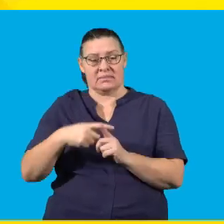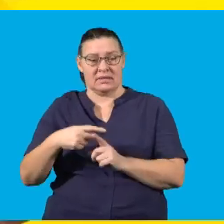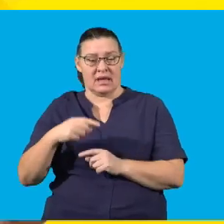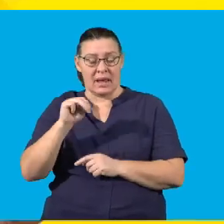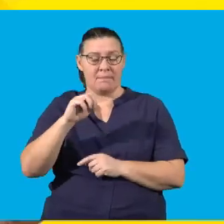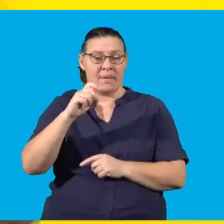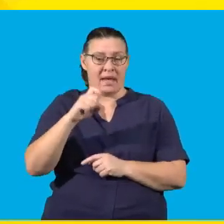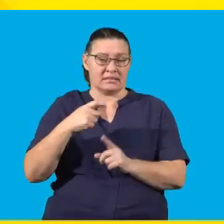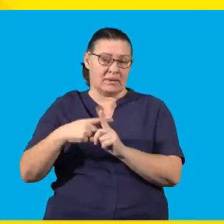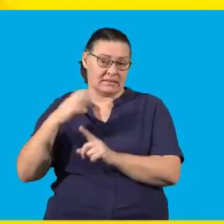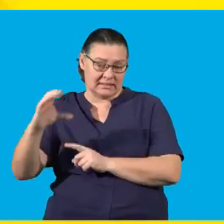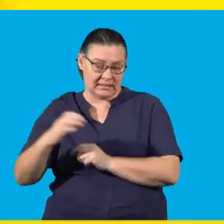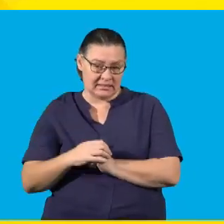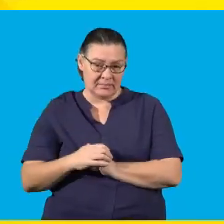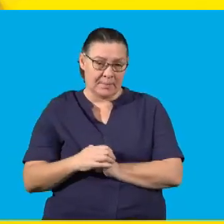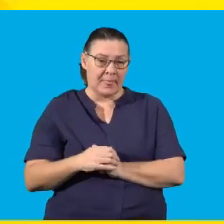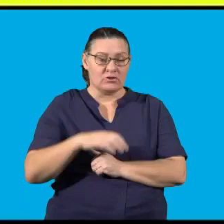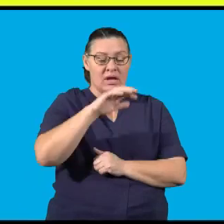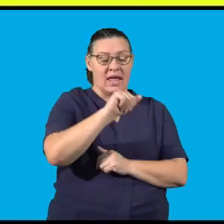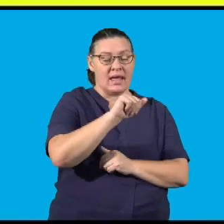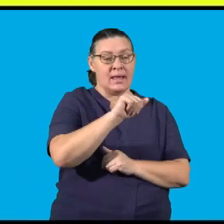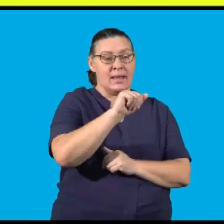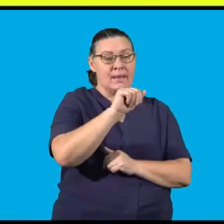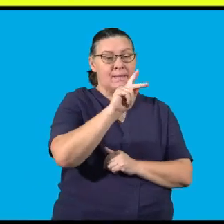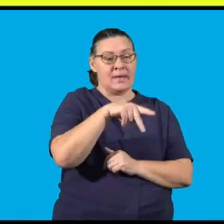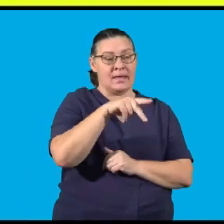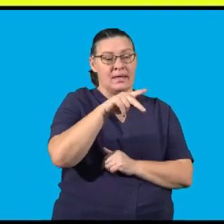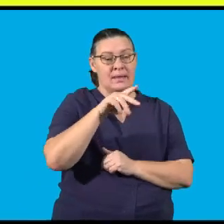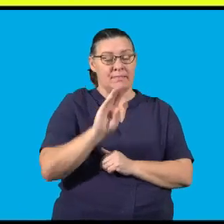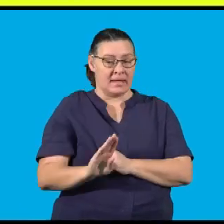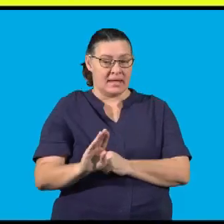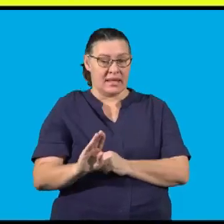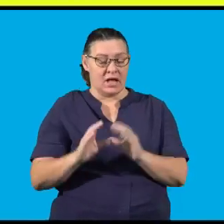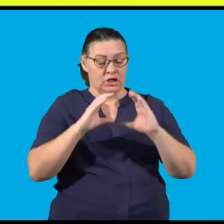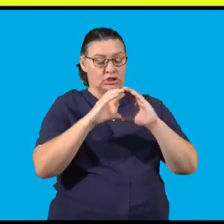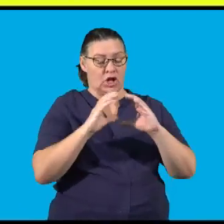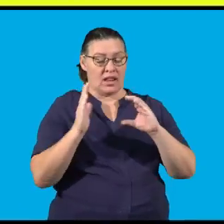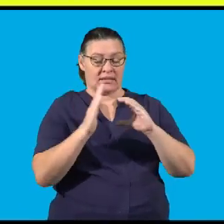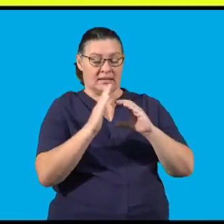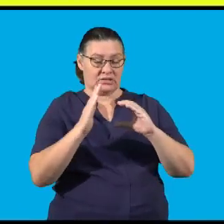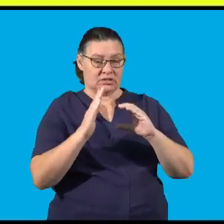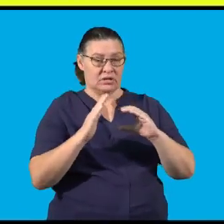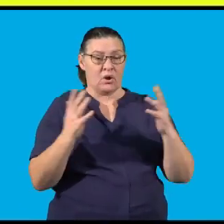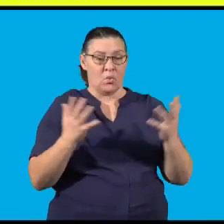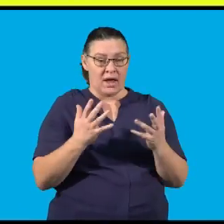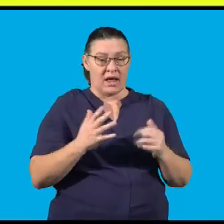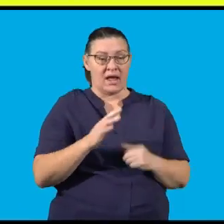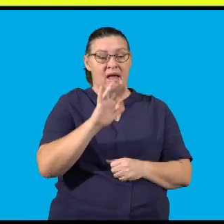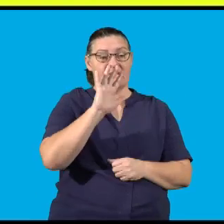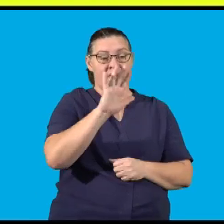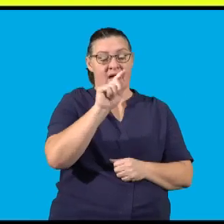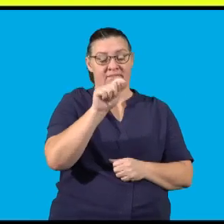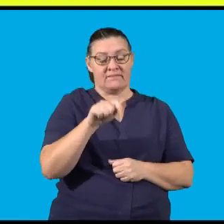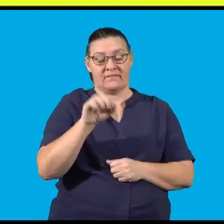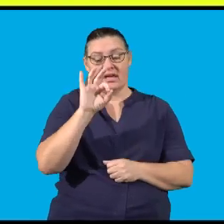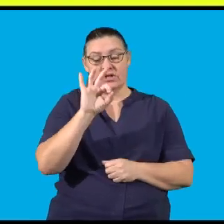a y-intercept. This line APB is touching the circle at the point 5 and